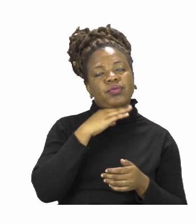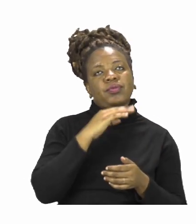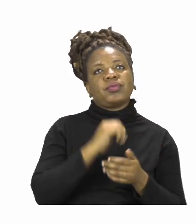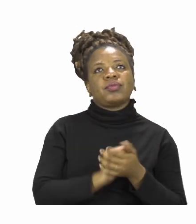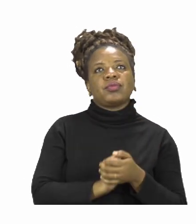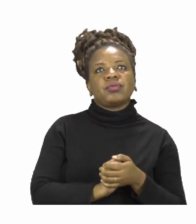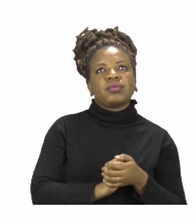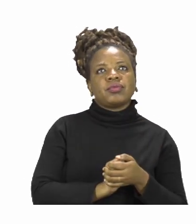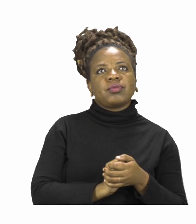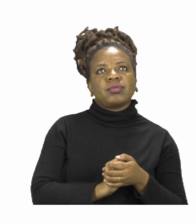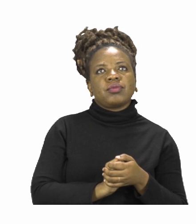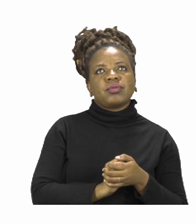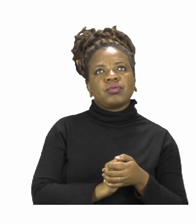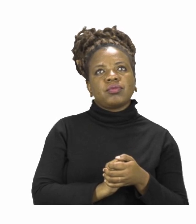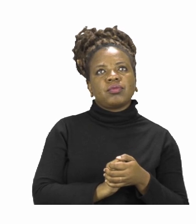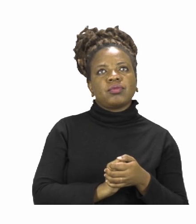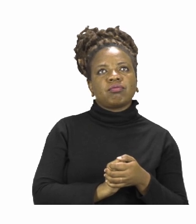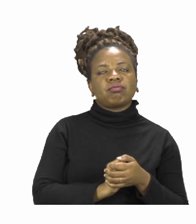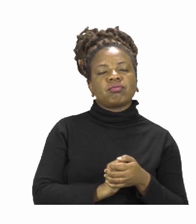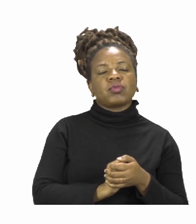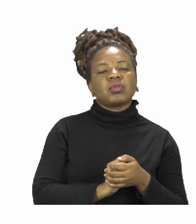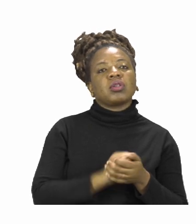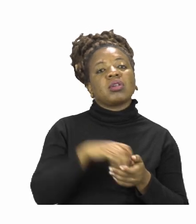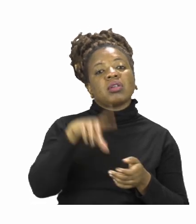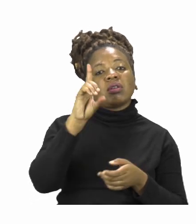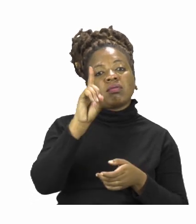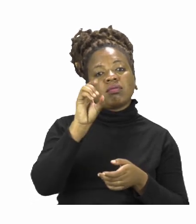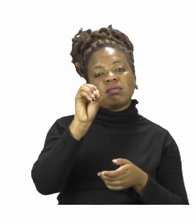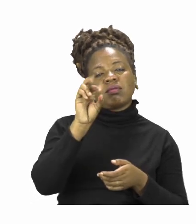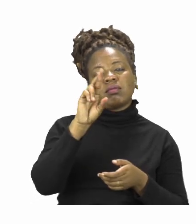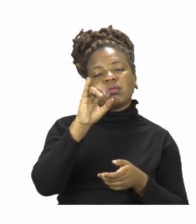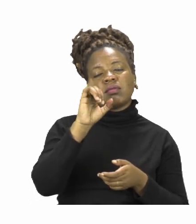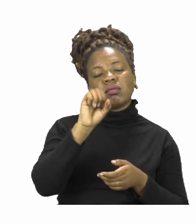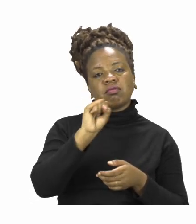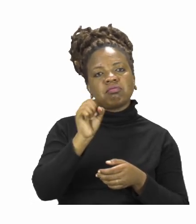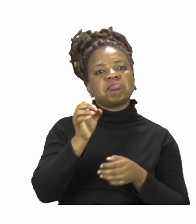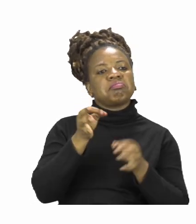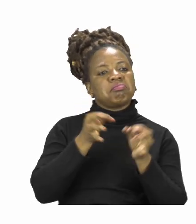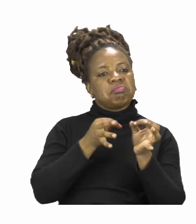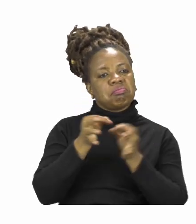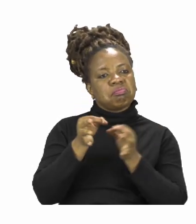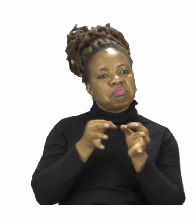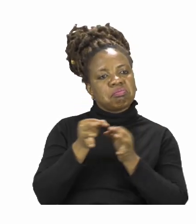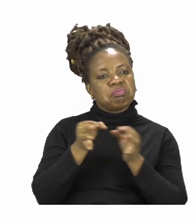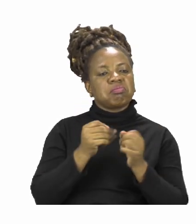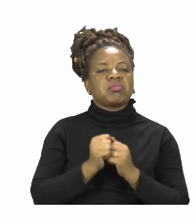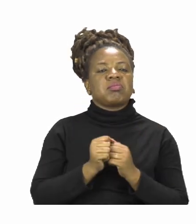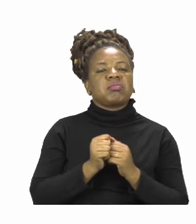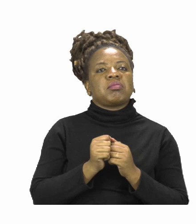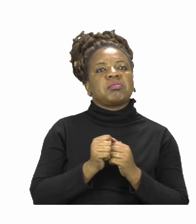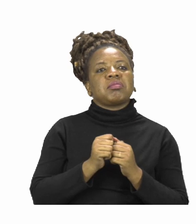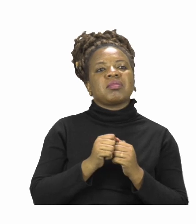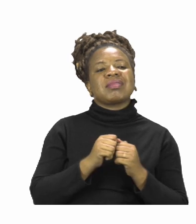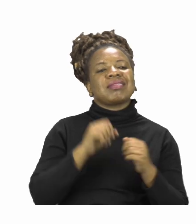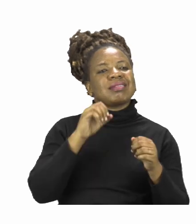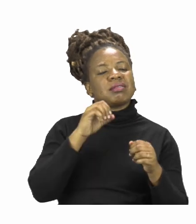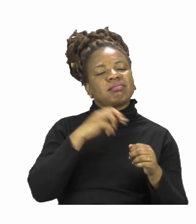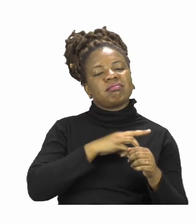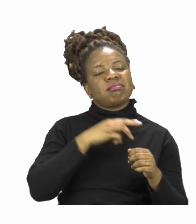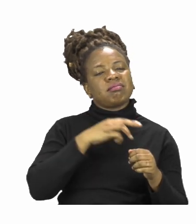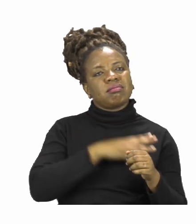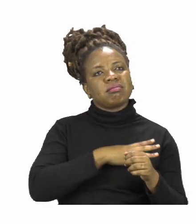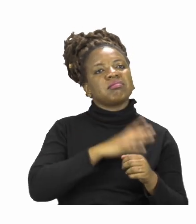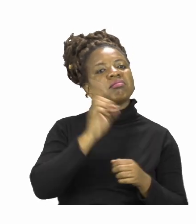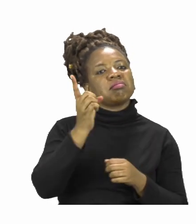where she told us about HIV and AIDS, what it is all about and what it does to her. So you need to